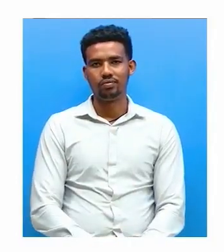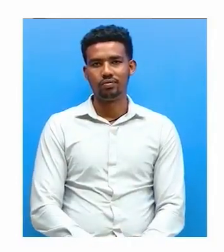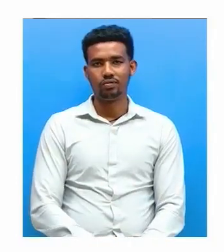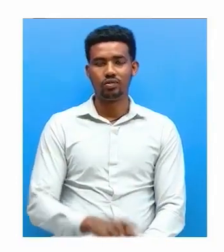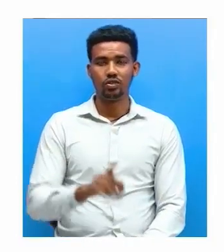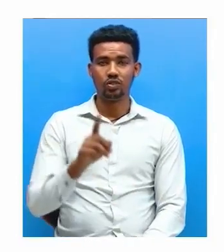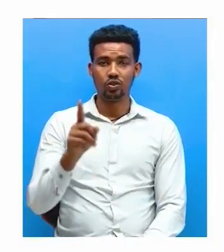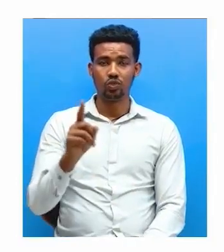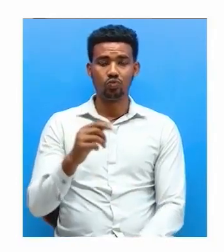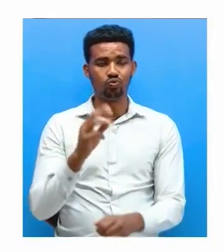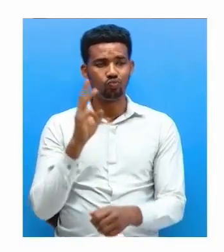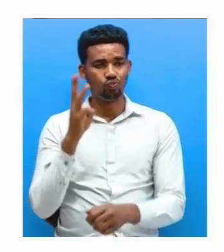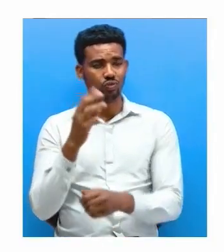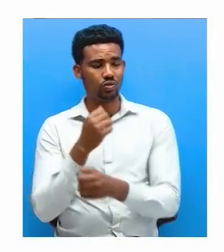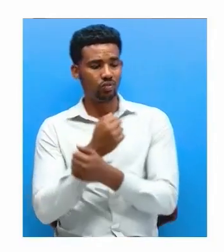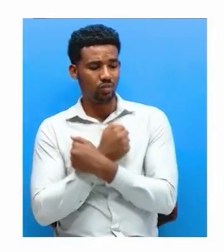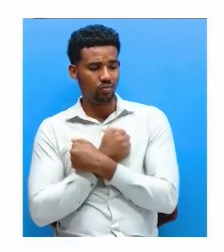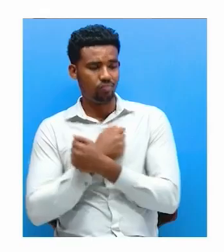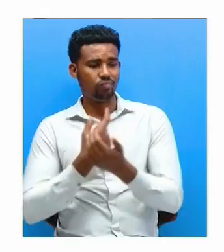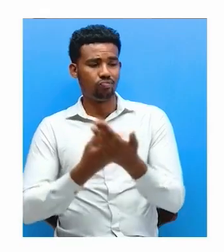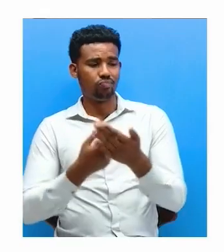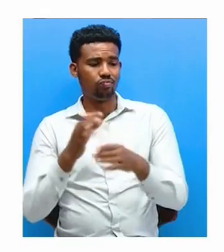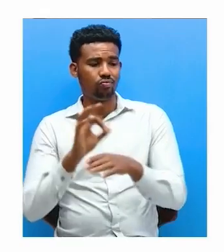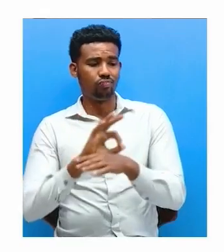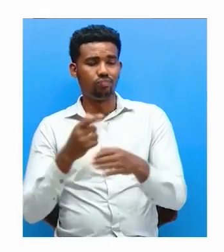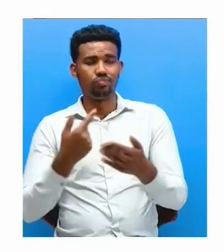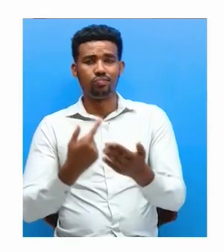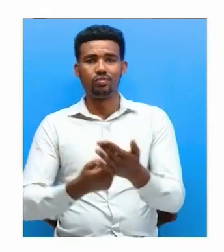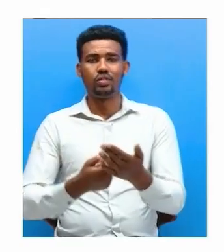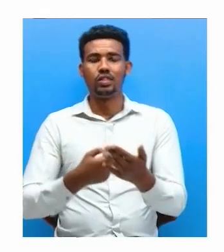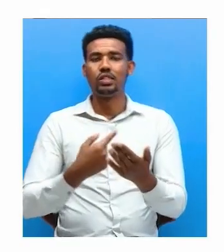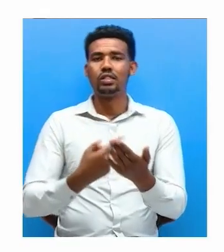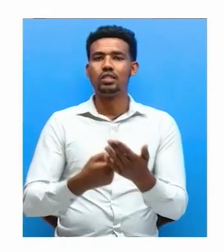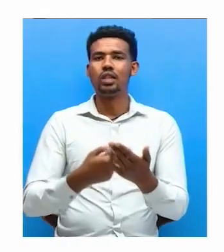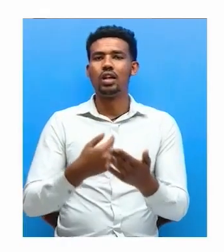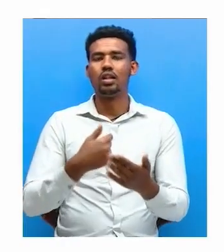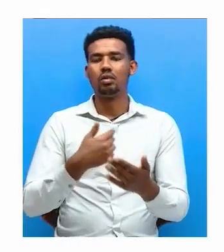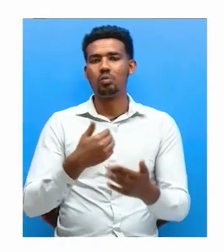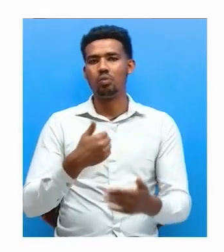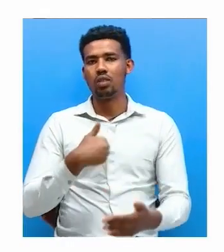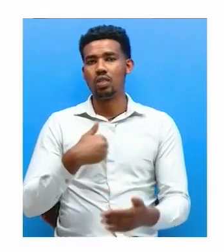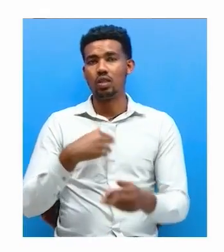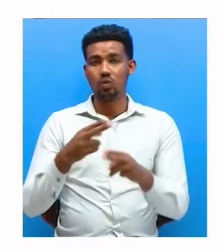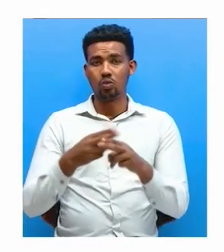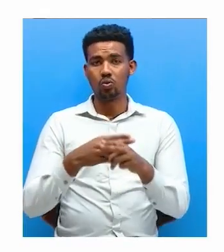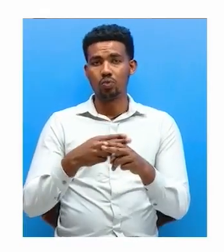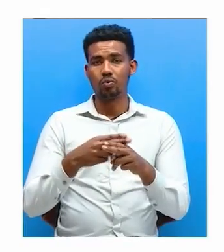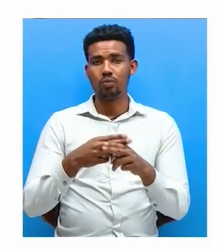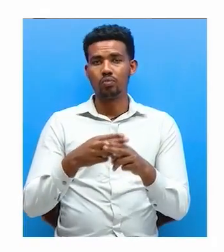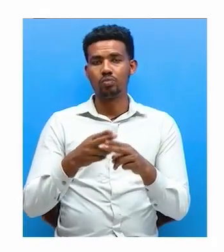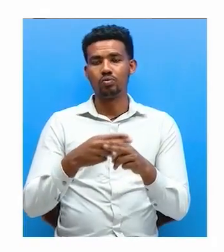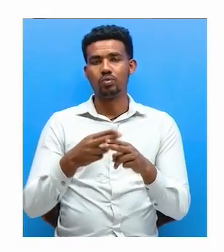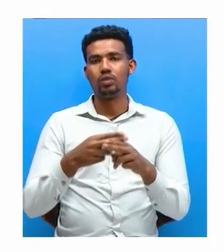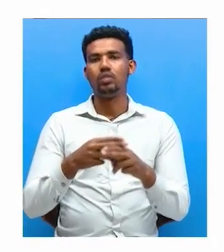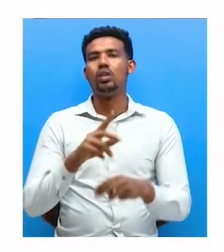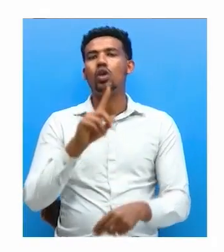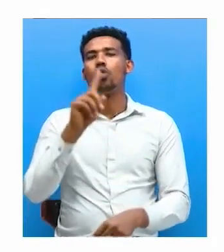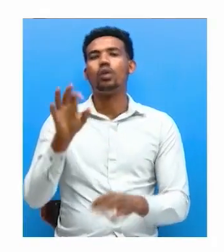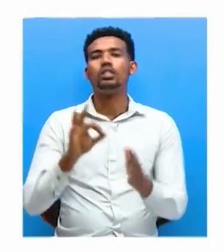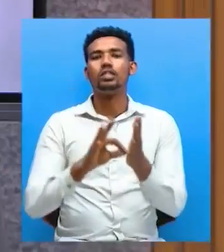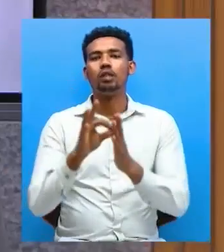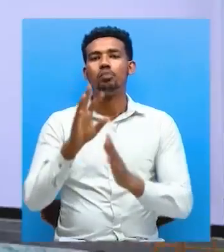You would love this movie. Here is I want, here is not. Question number 4. They have